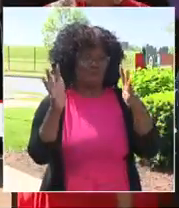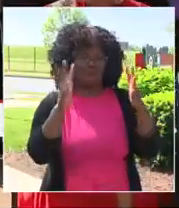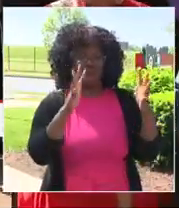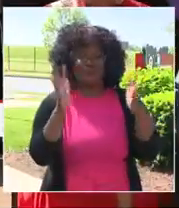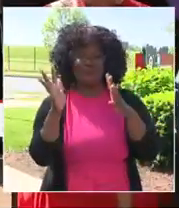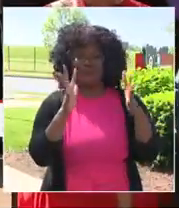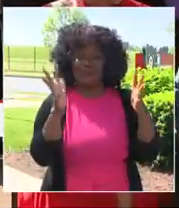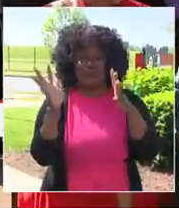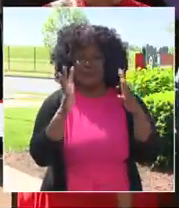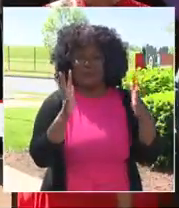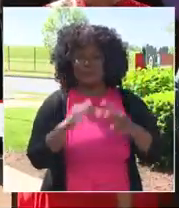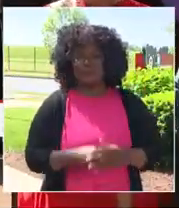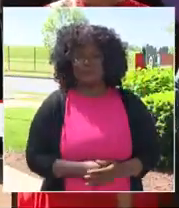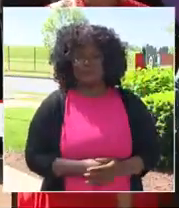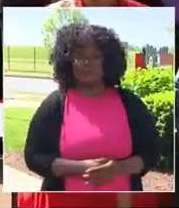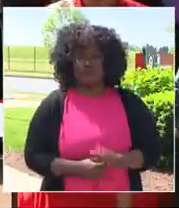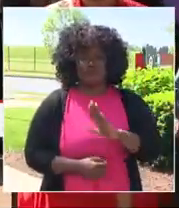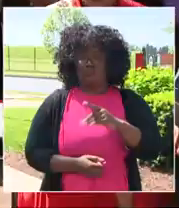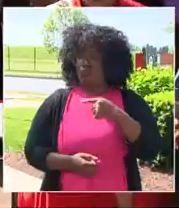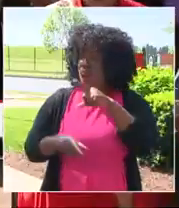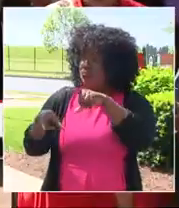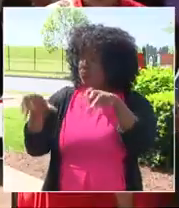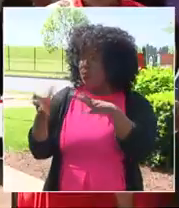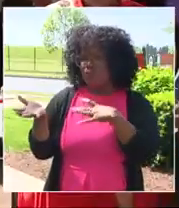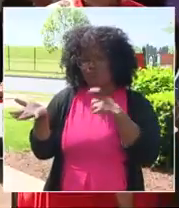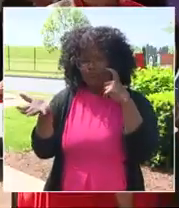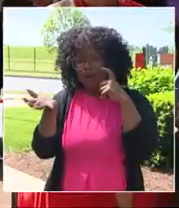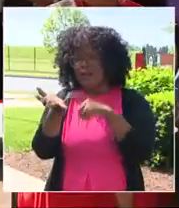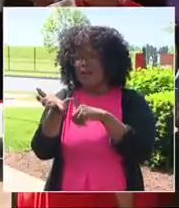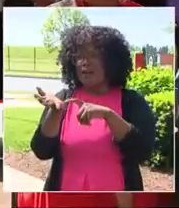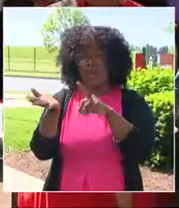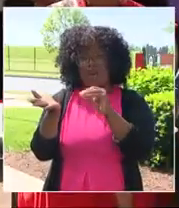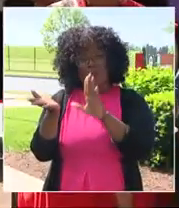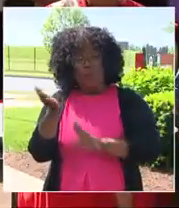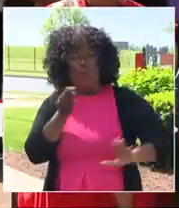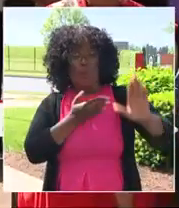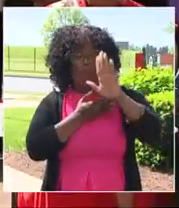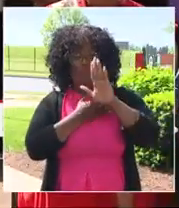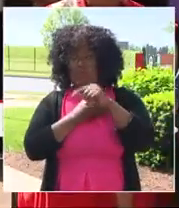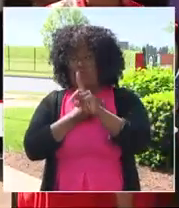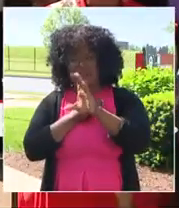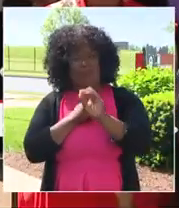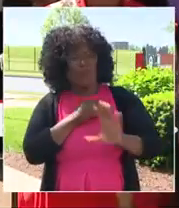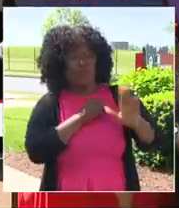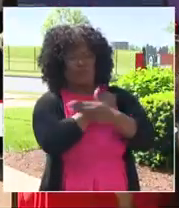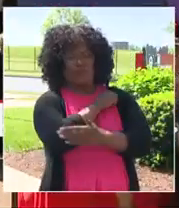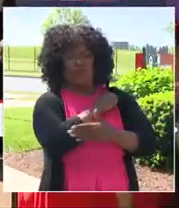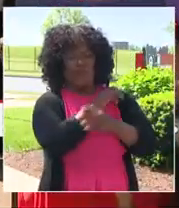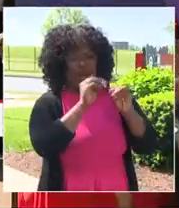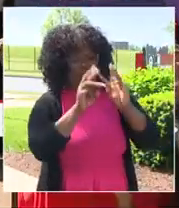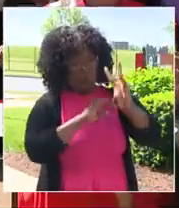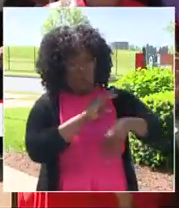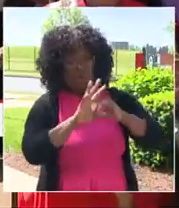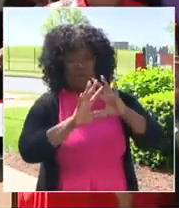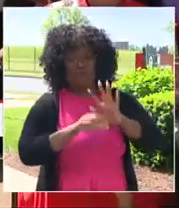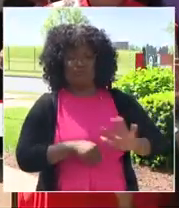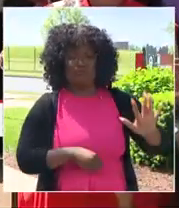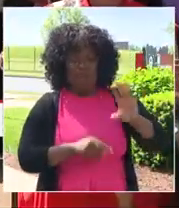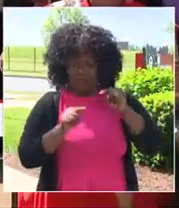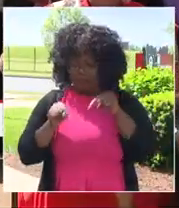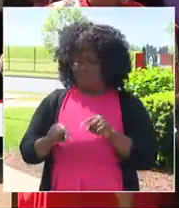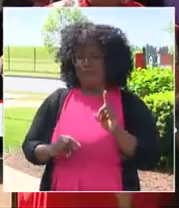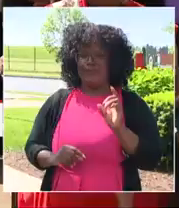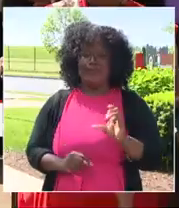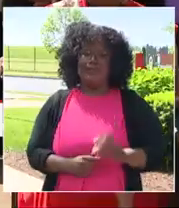certainly in our city, nationally, and globally. Children's, if you didn't know this, has